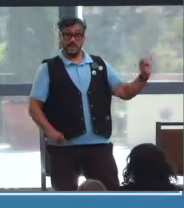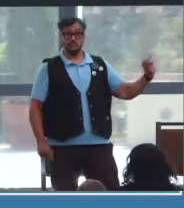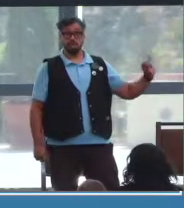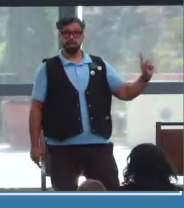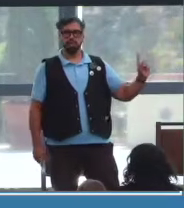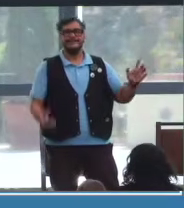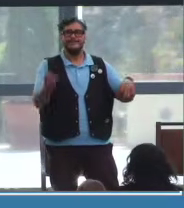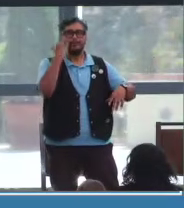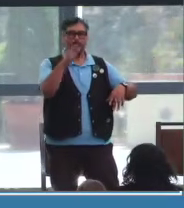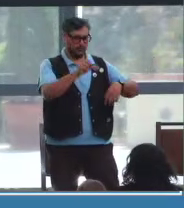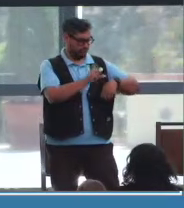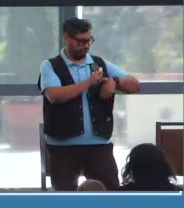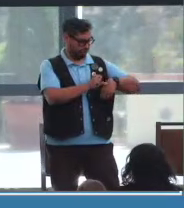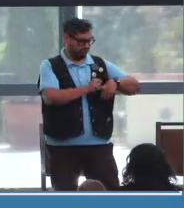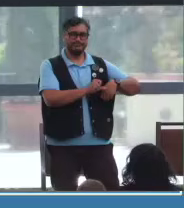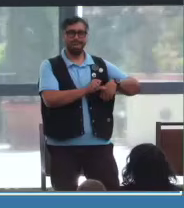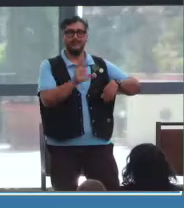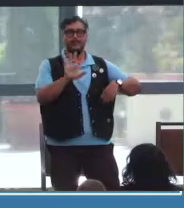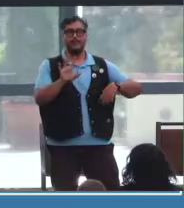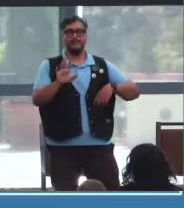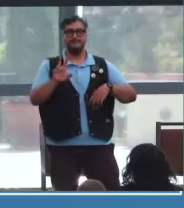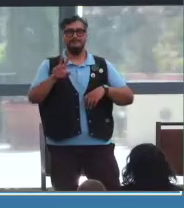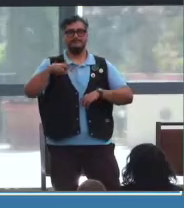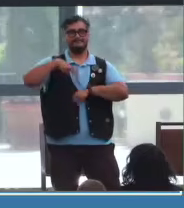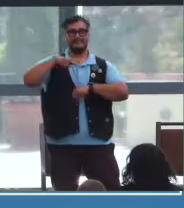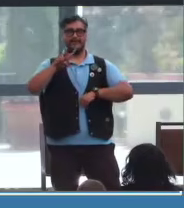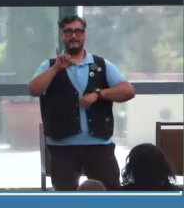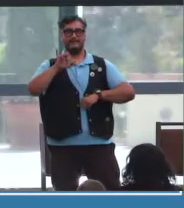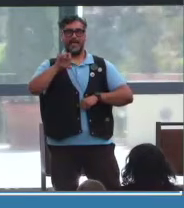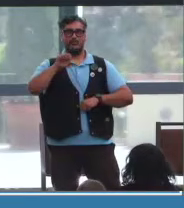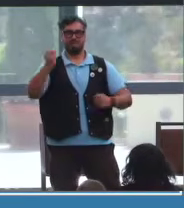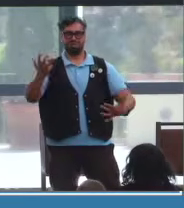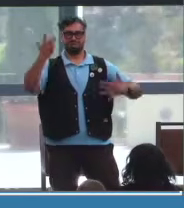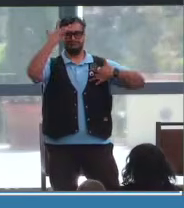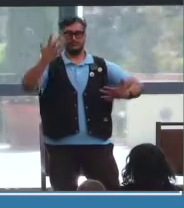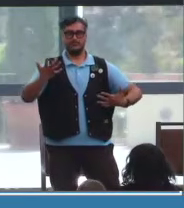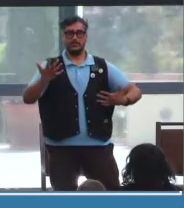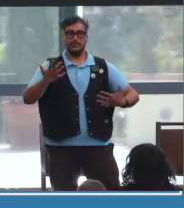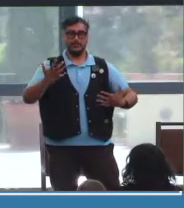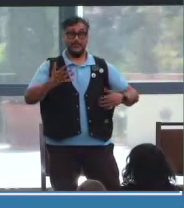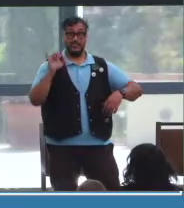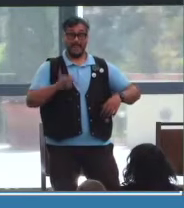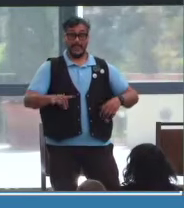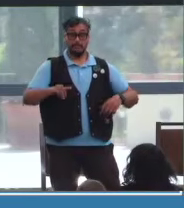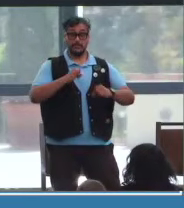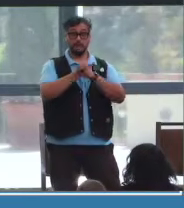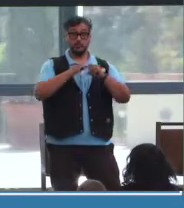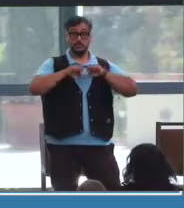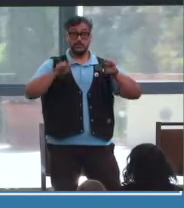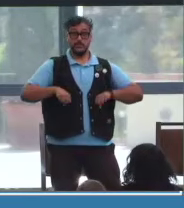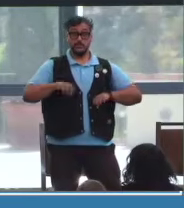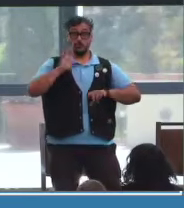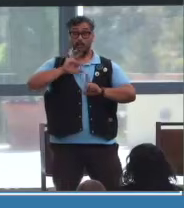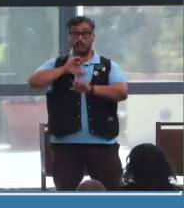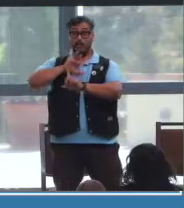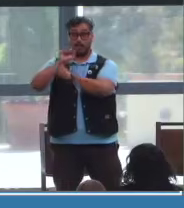in your hand, a bacterial viral infection, it ramps up, it activates. takes care of that pathogen, clears it,